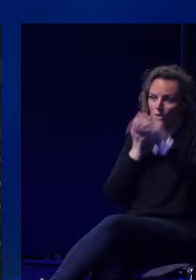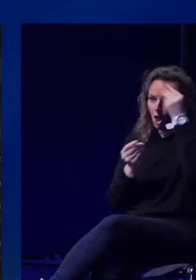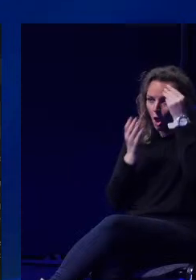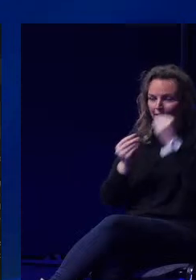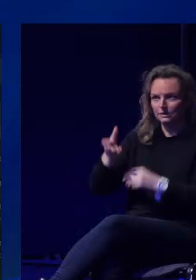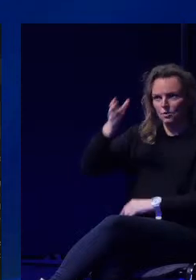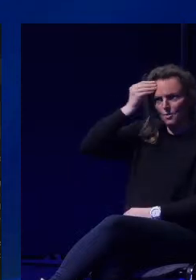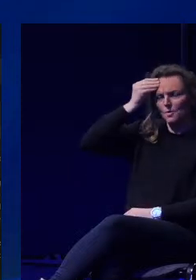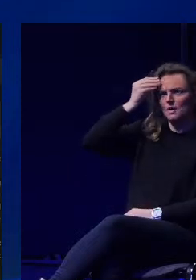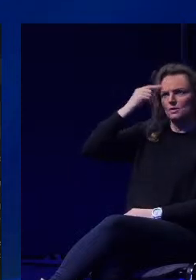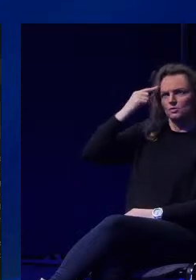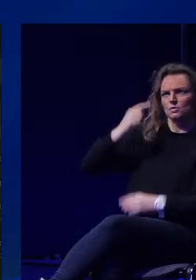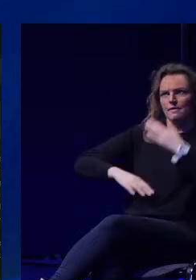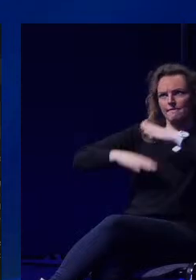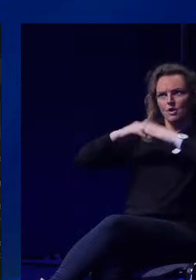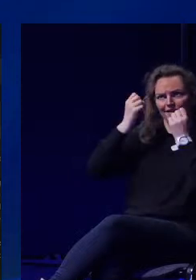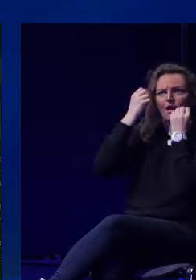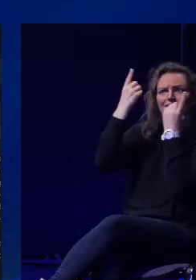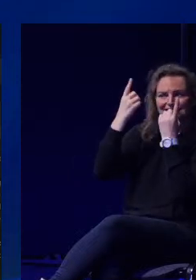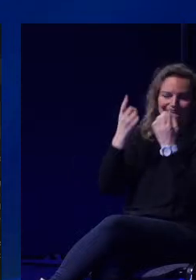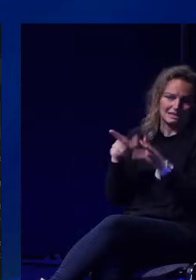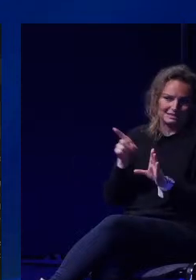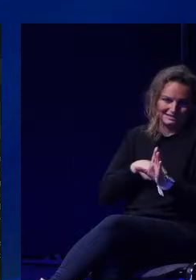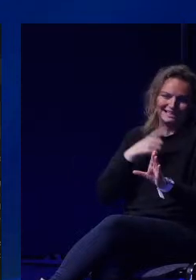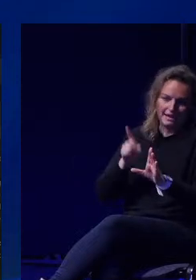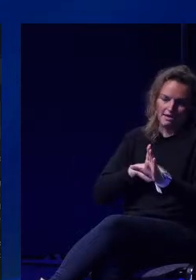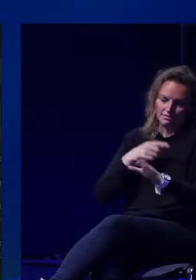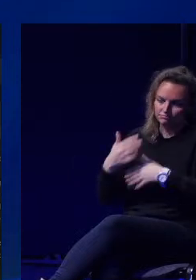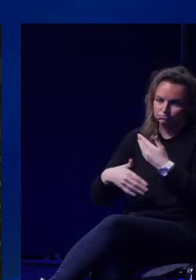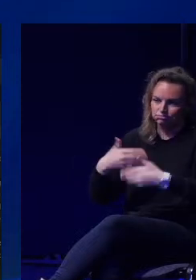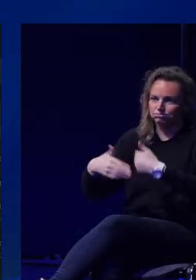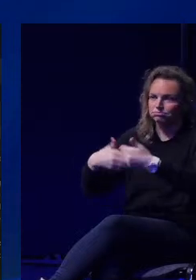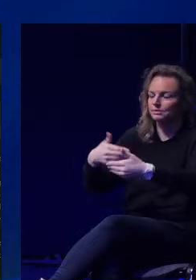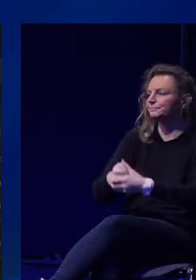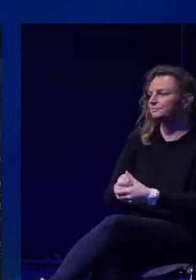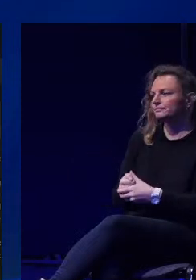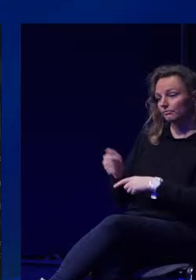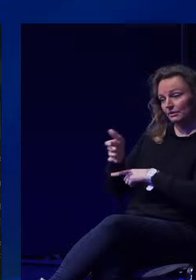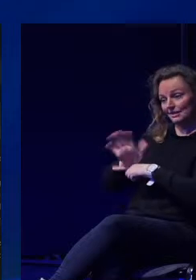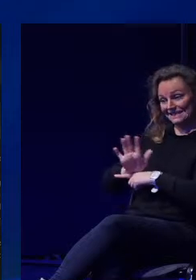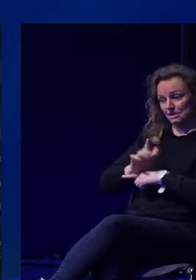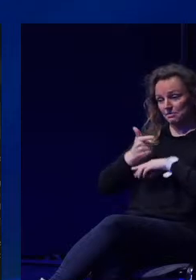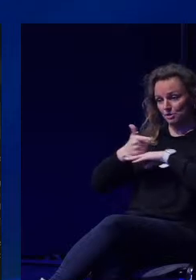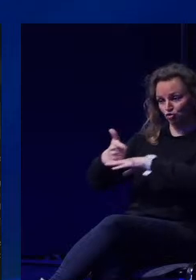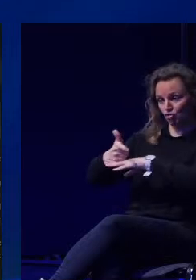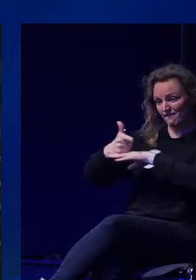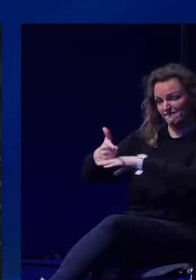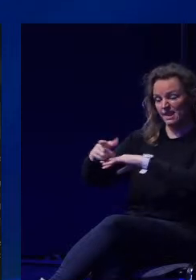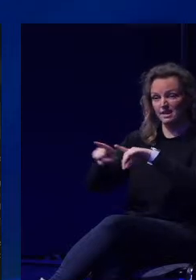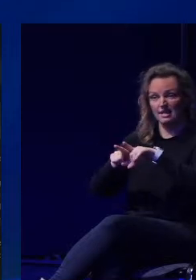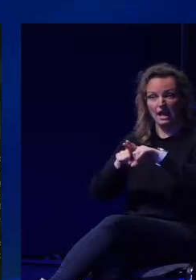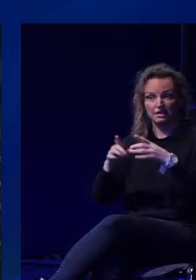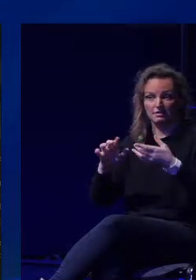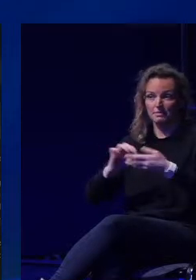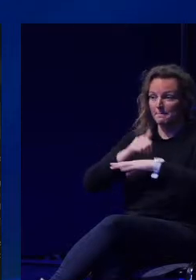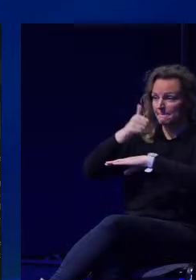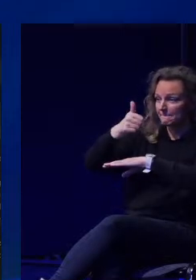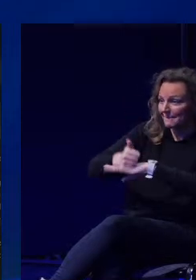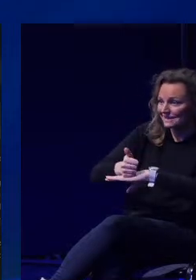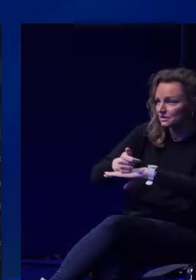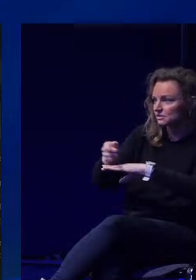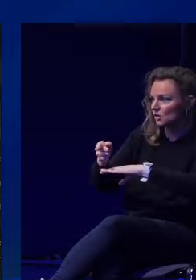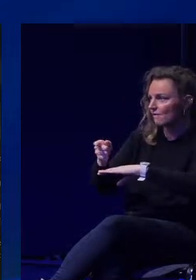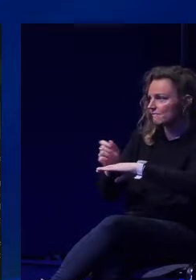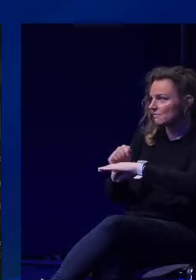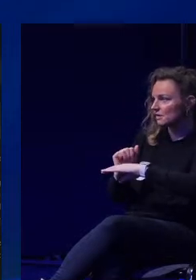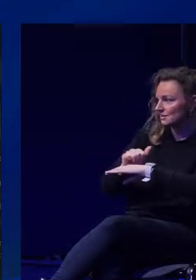is obviously years. Doing cinematography as in like the basics of putting in a camera,